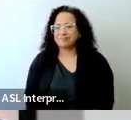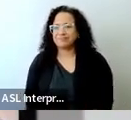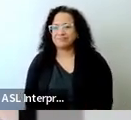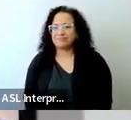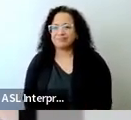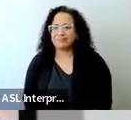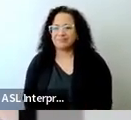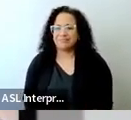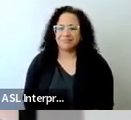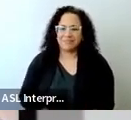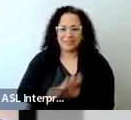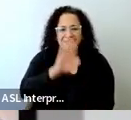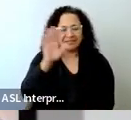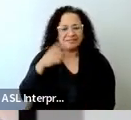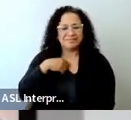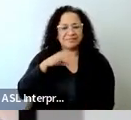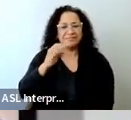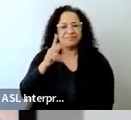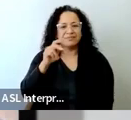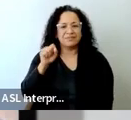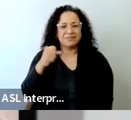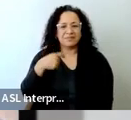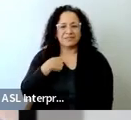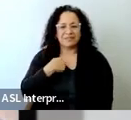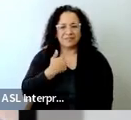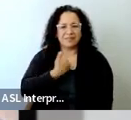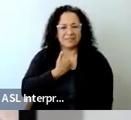Oh, I'm Charles. I'm a self-advocate.